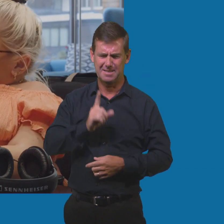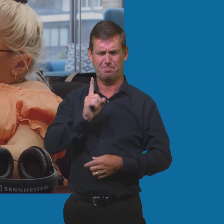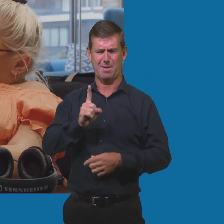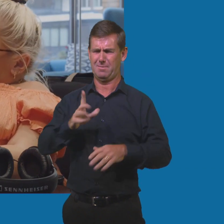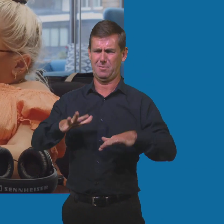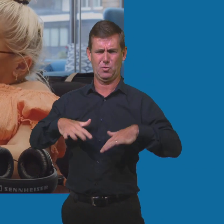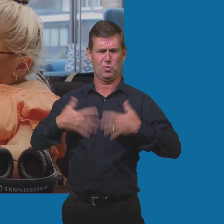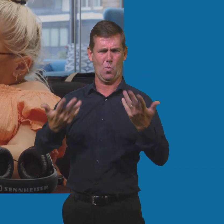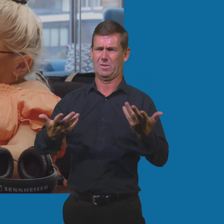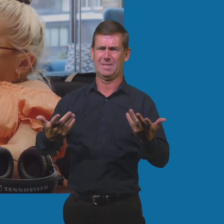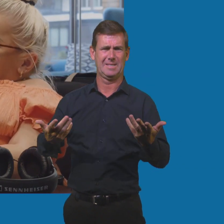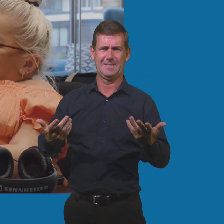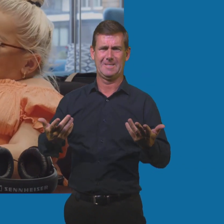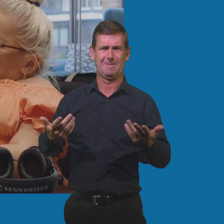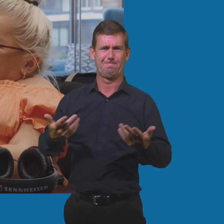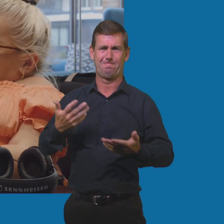someone to